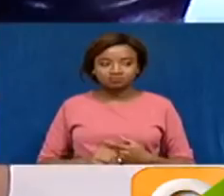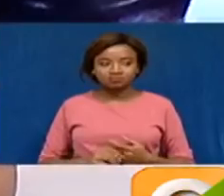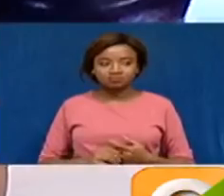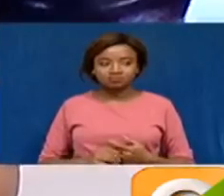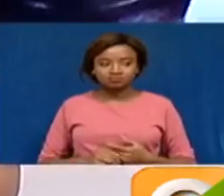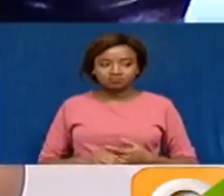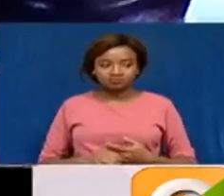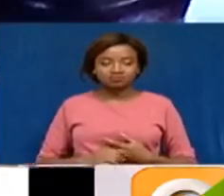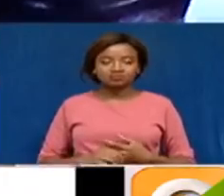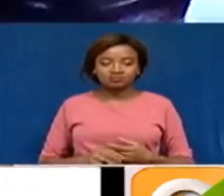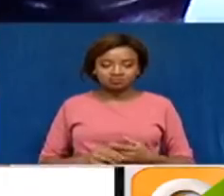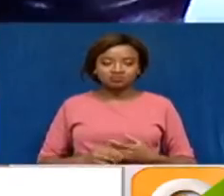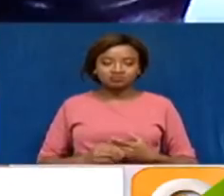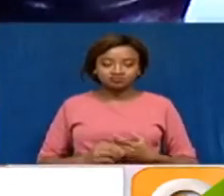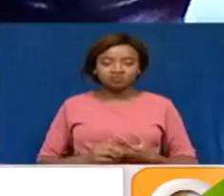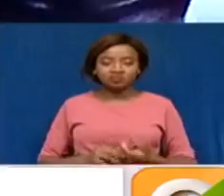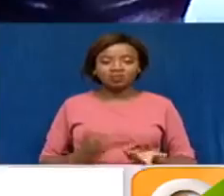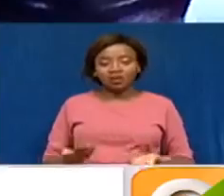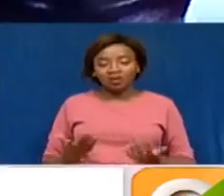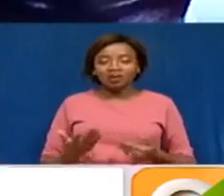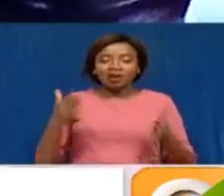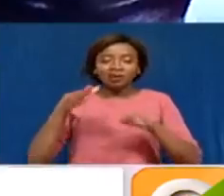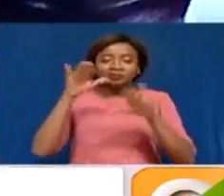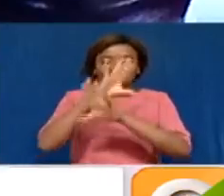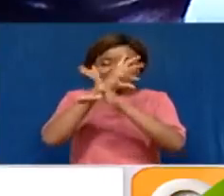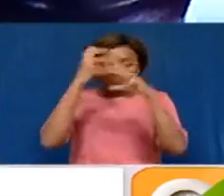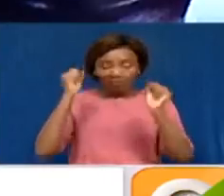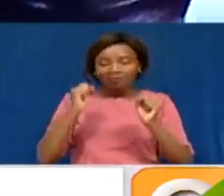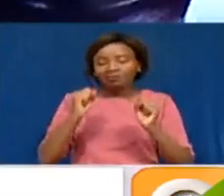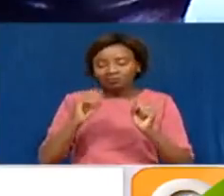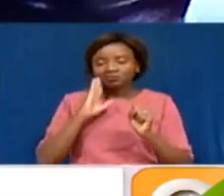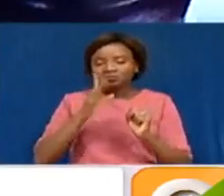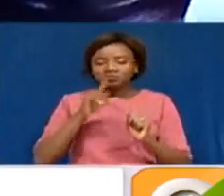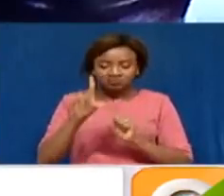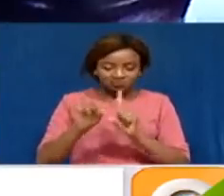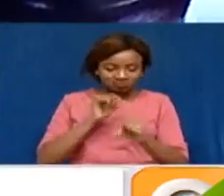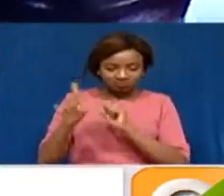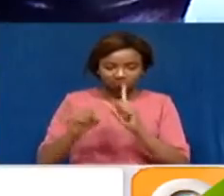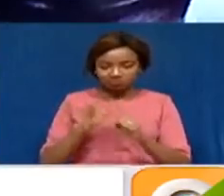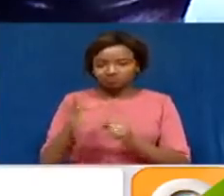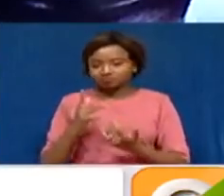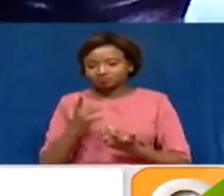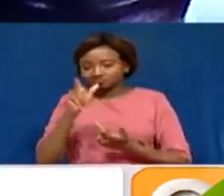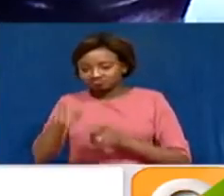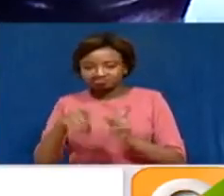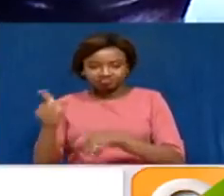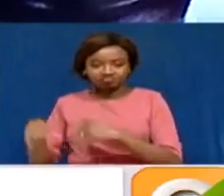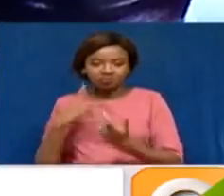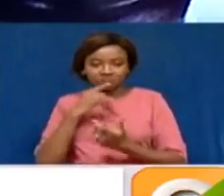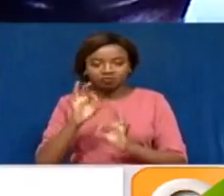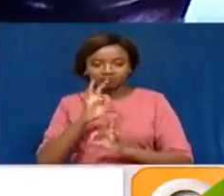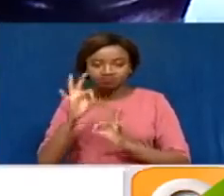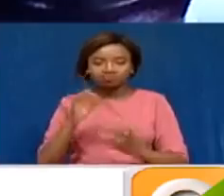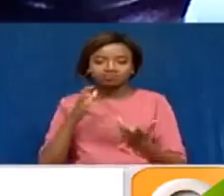We will meet the willing candidates. That's the firm response of the Azimio la Umoja One Kenya running mate